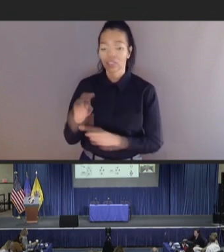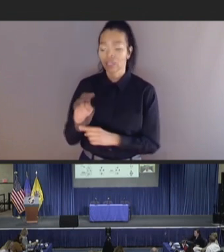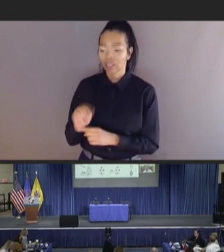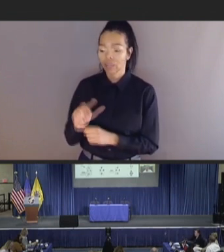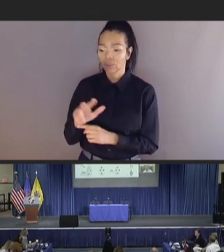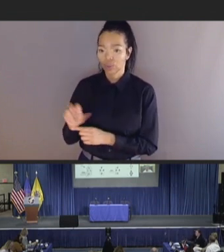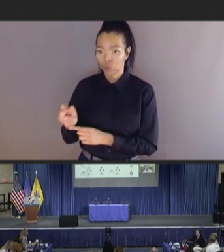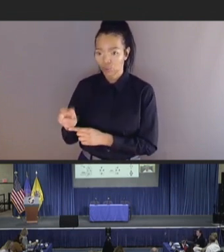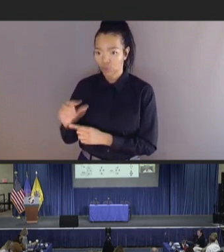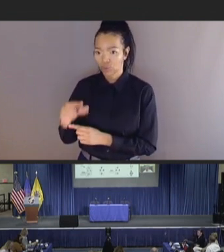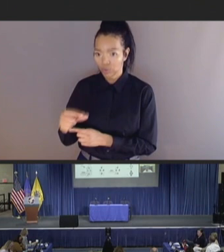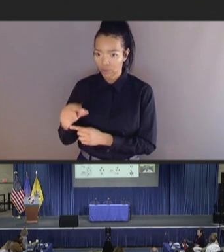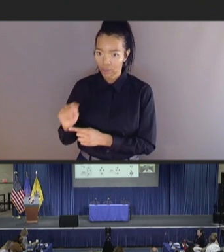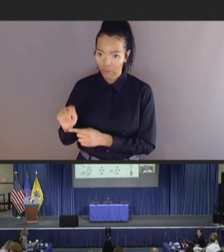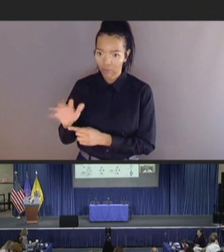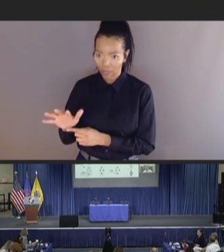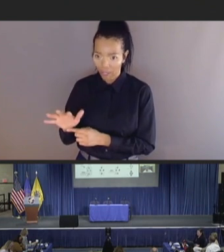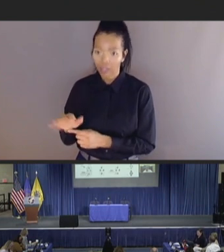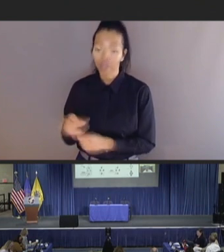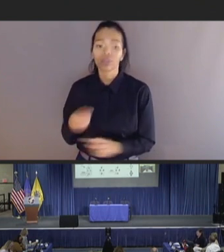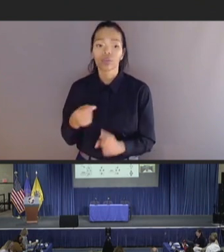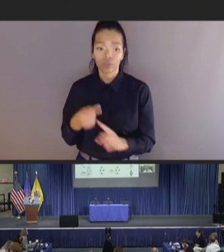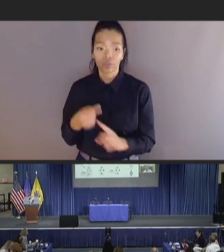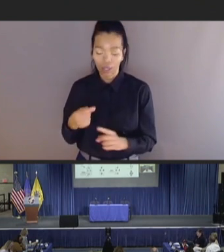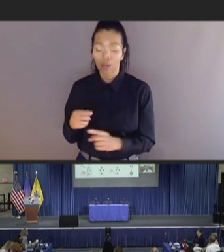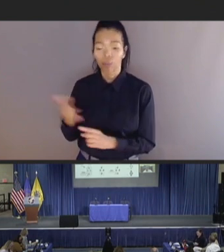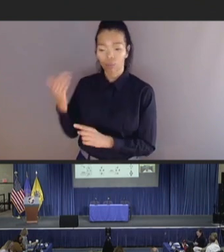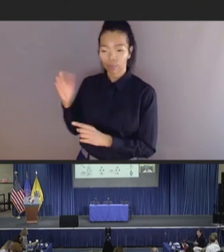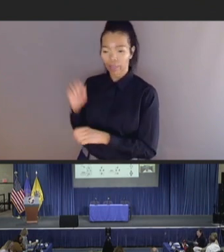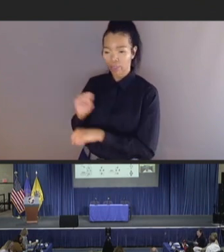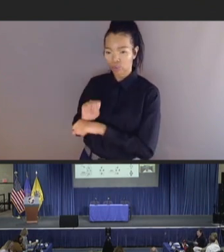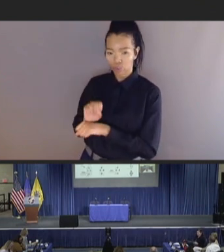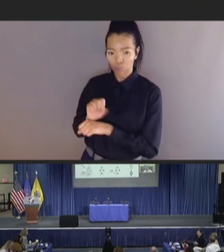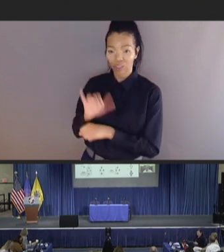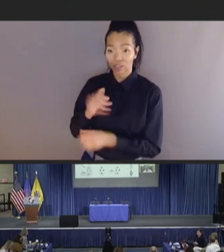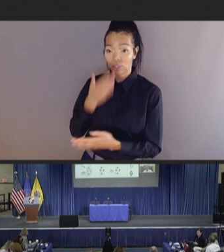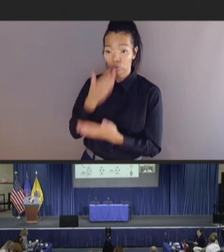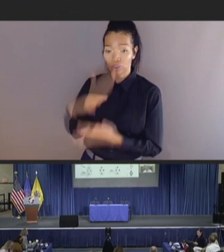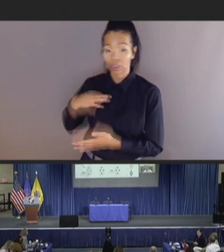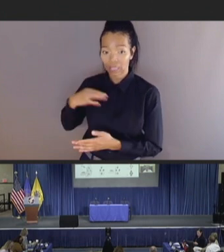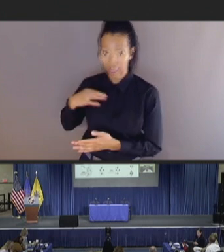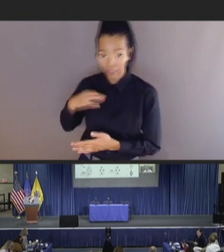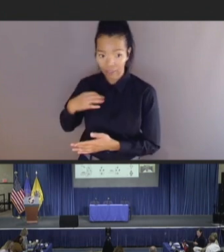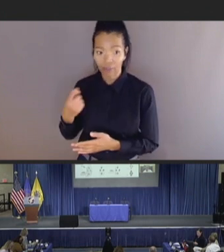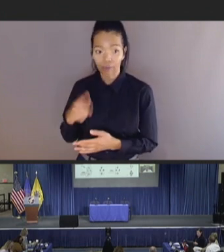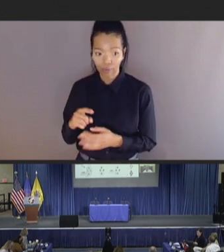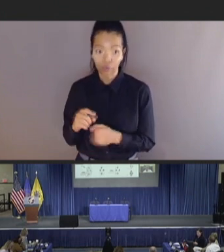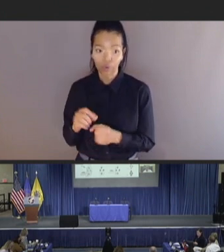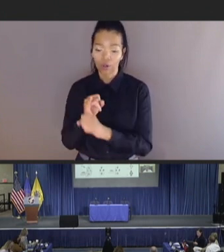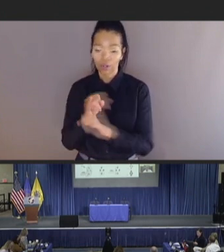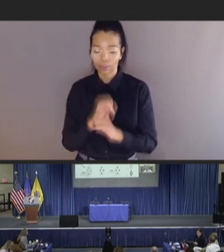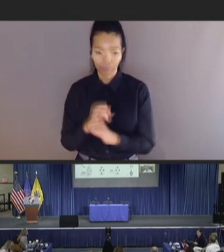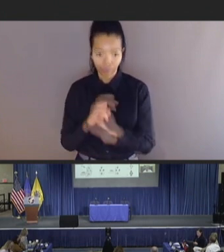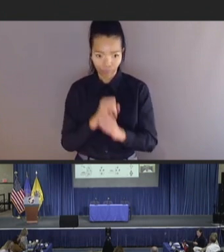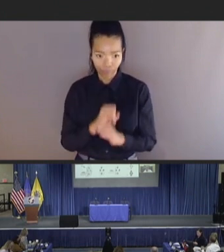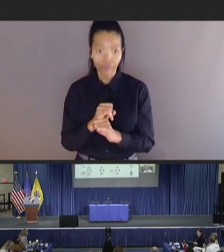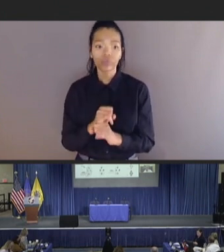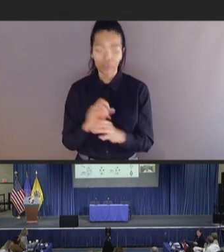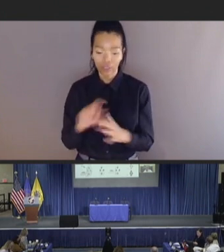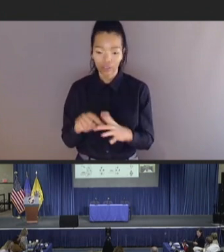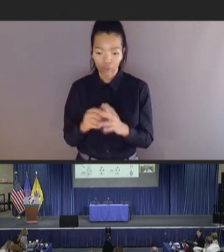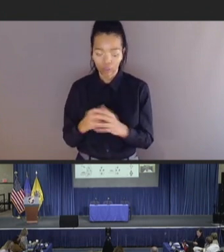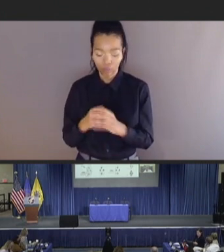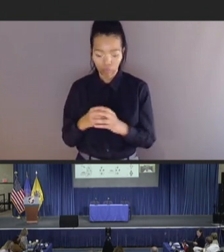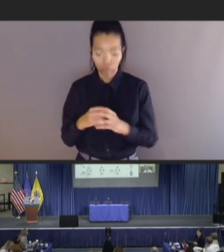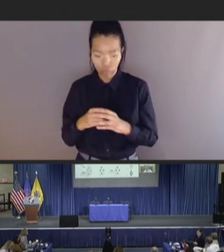by John Stein in the laboratory of Bill initially as a good candidate for priming immunogen that can eventually go to the clinic. What we